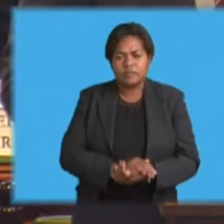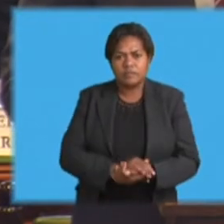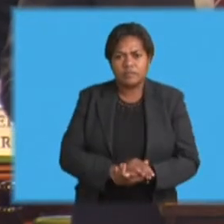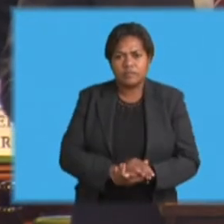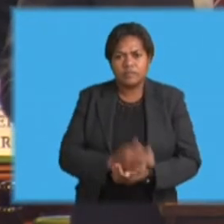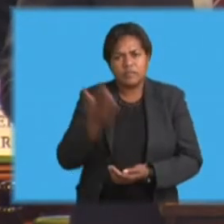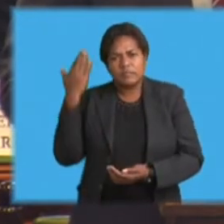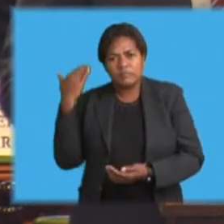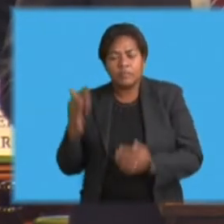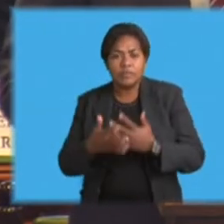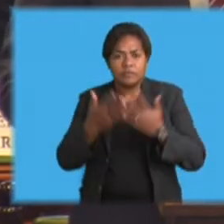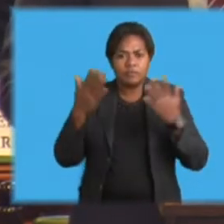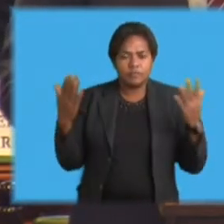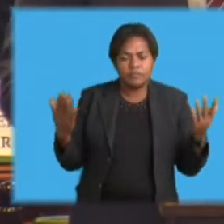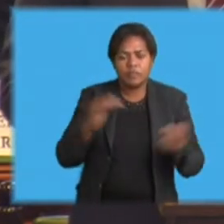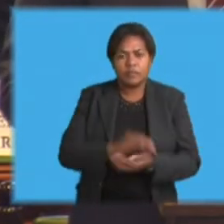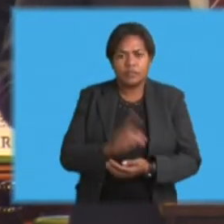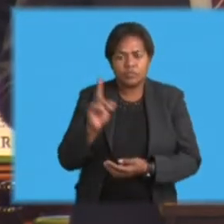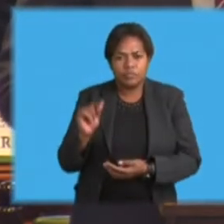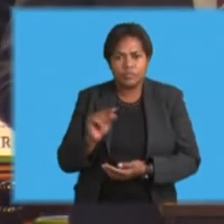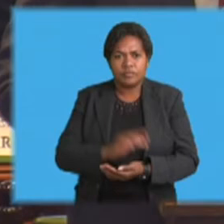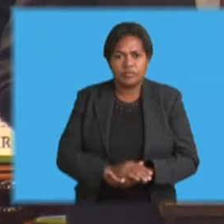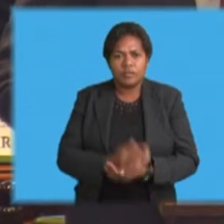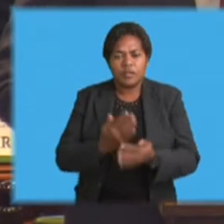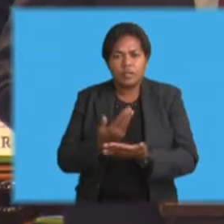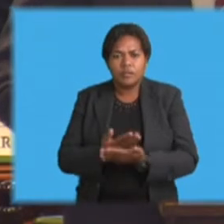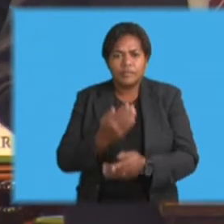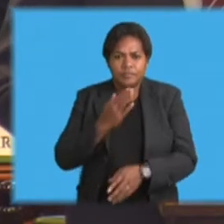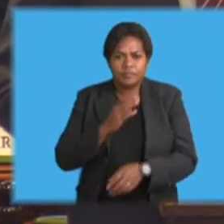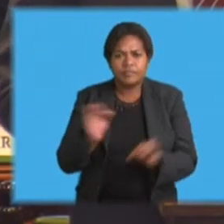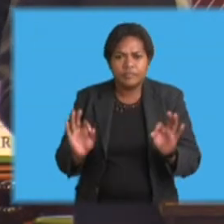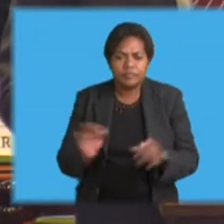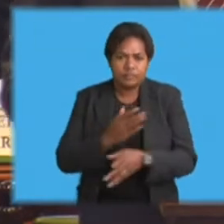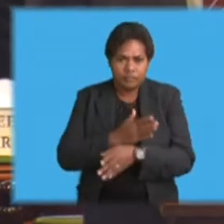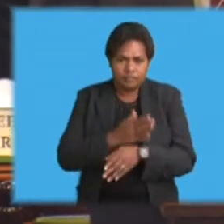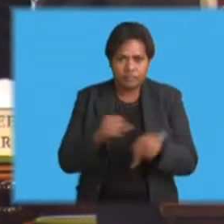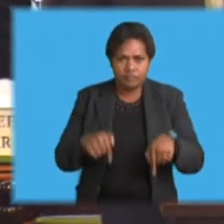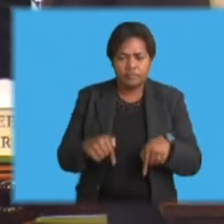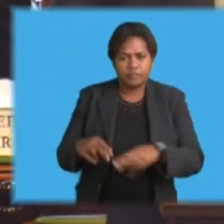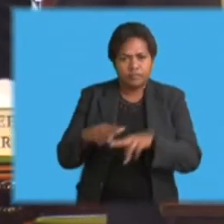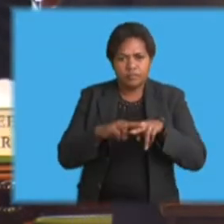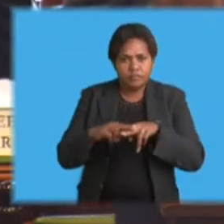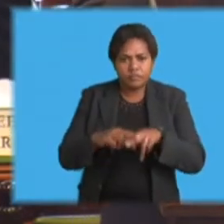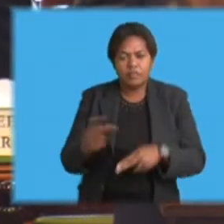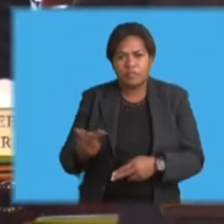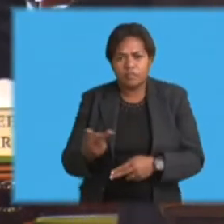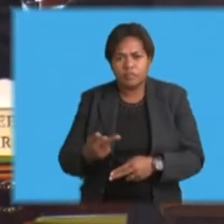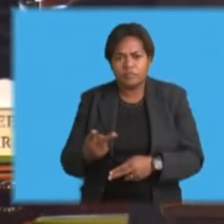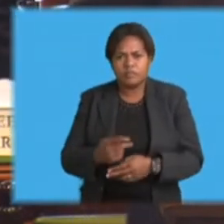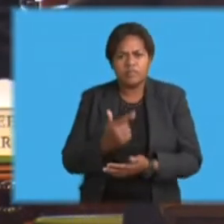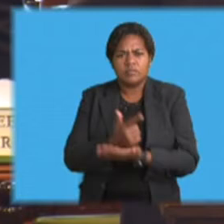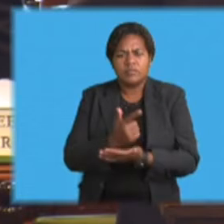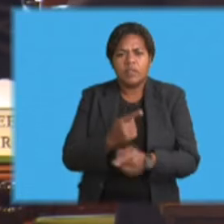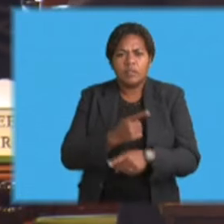to a substantive impact on unemployment in this country. Both of these things are, there's a lot to talk about